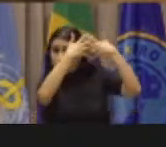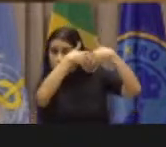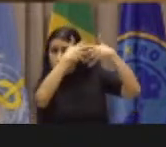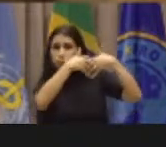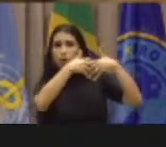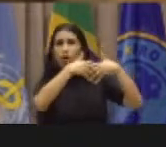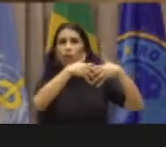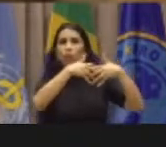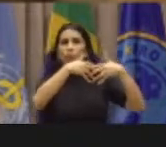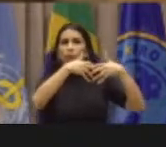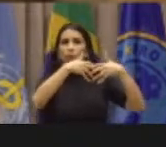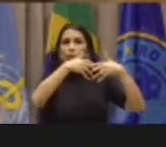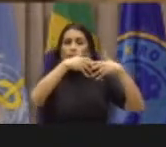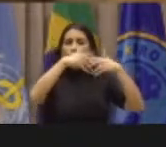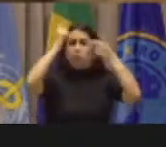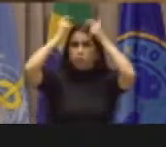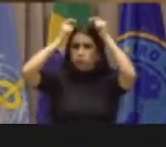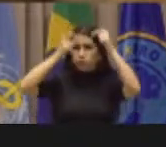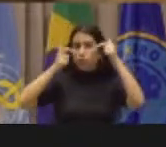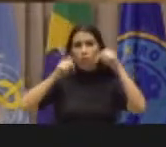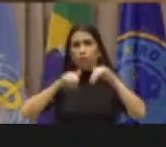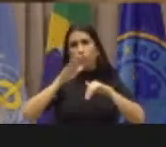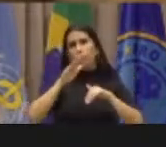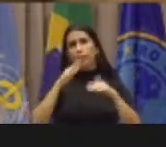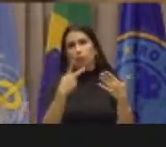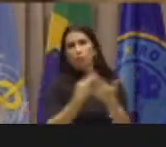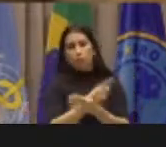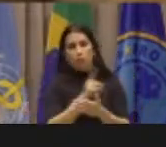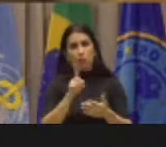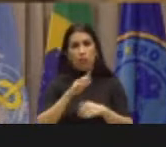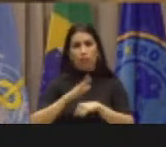questions were not the most prevalent. Still in the